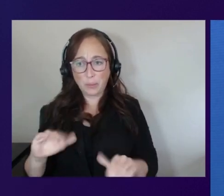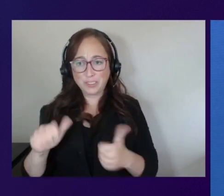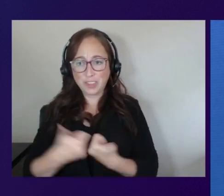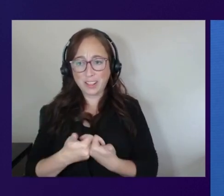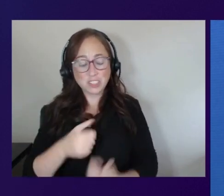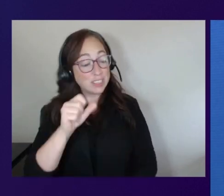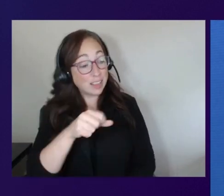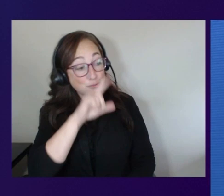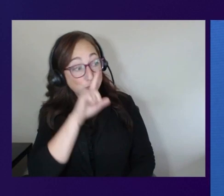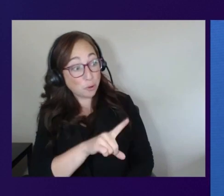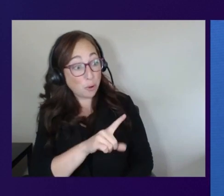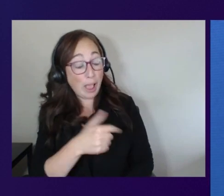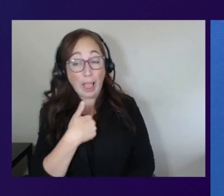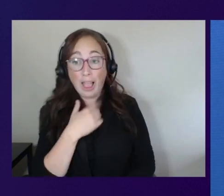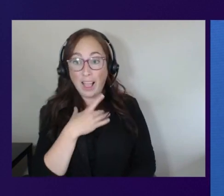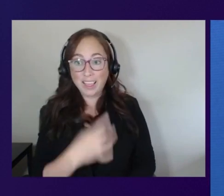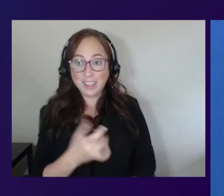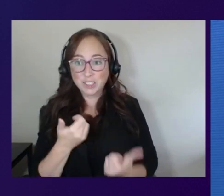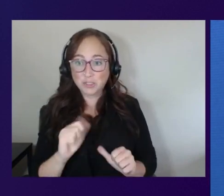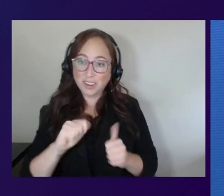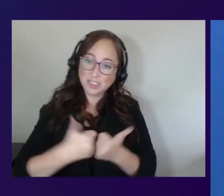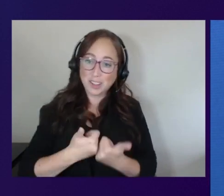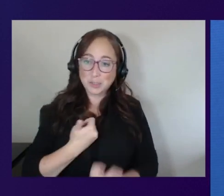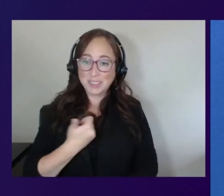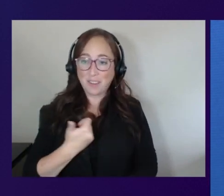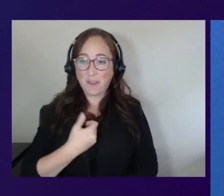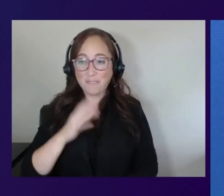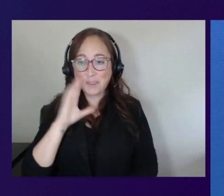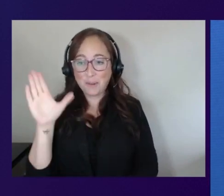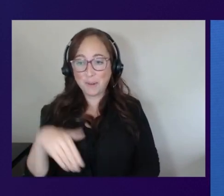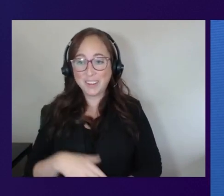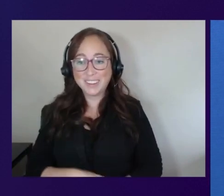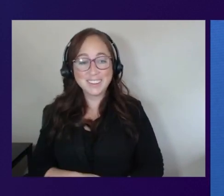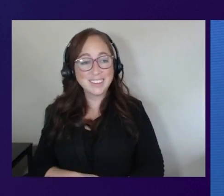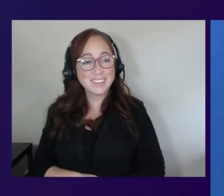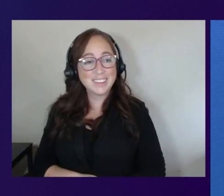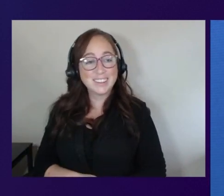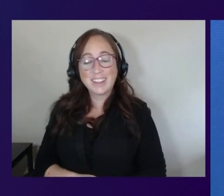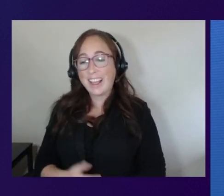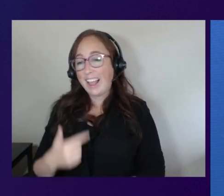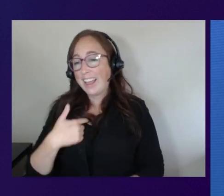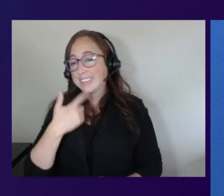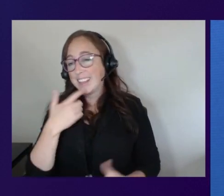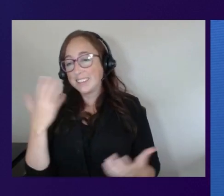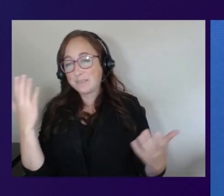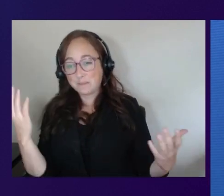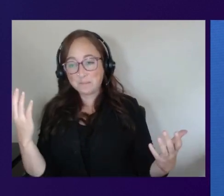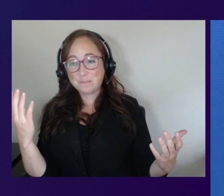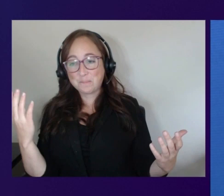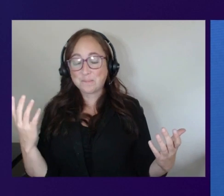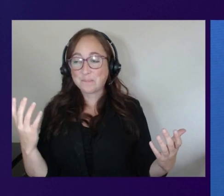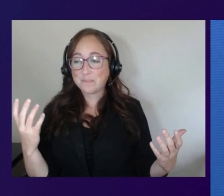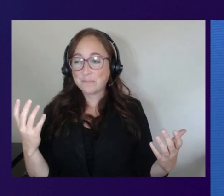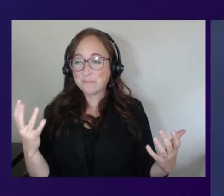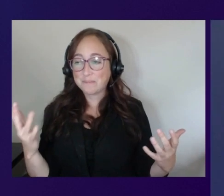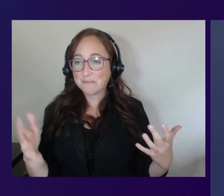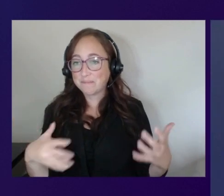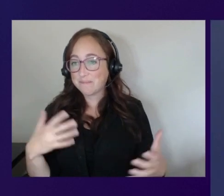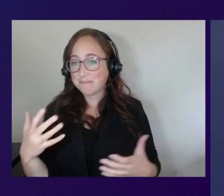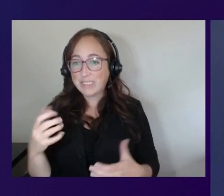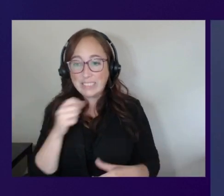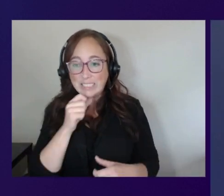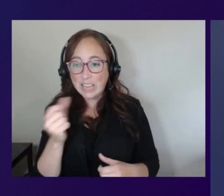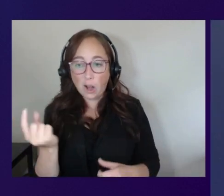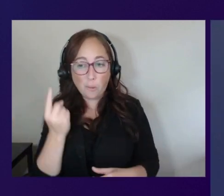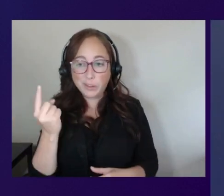Yeah, I like to turn on hard mode sometimes, But yeah, like I said, would not recommend all the time. But